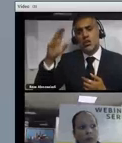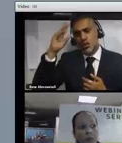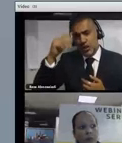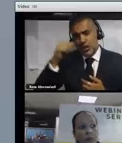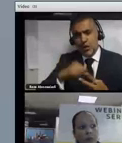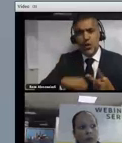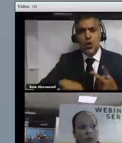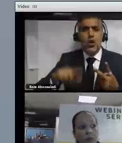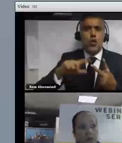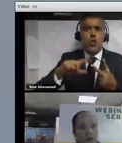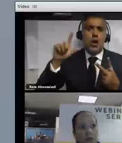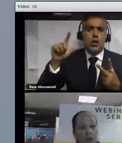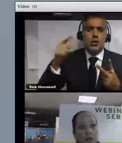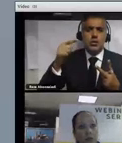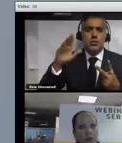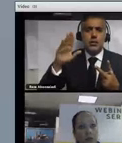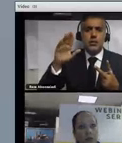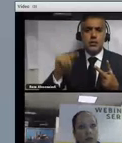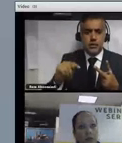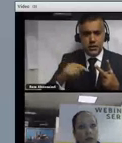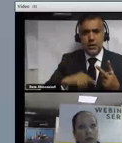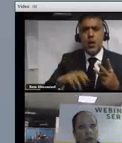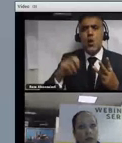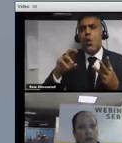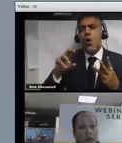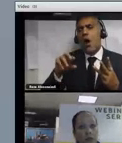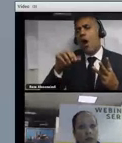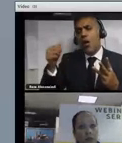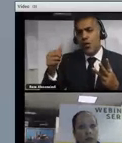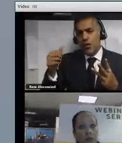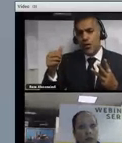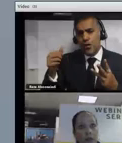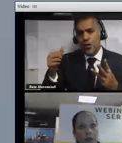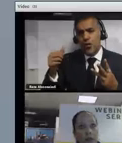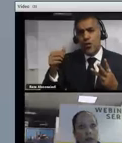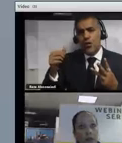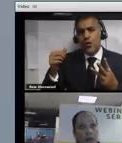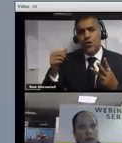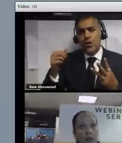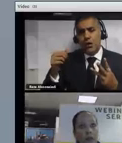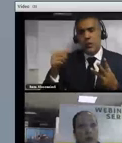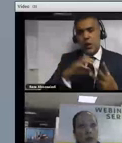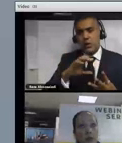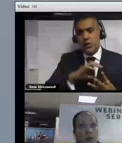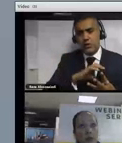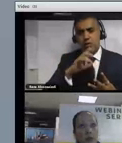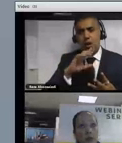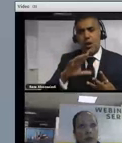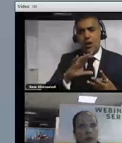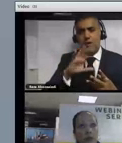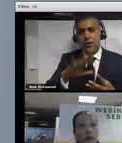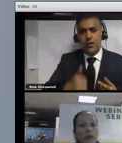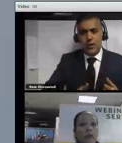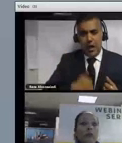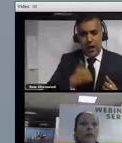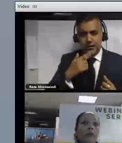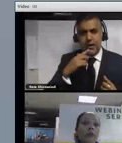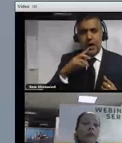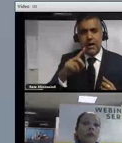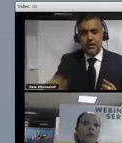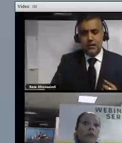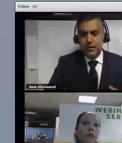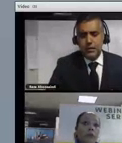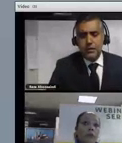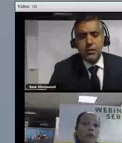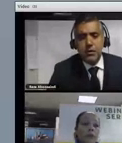data on other characteristics, aspects of people's lives, and we collect data on disability, we can, in